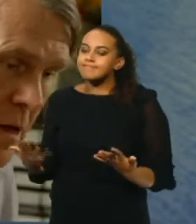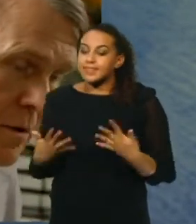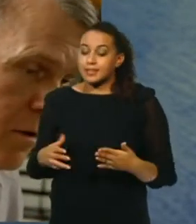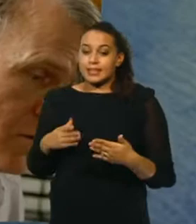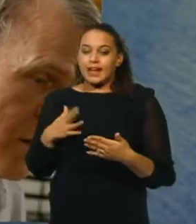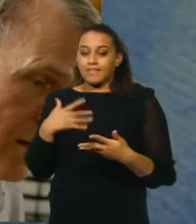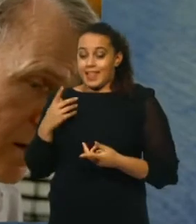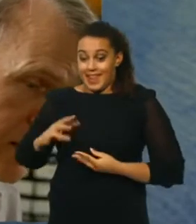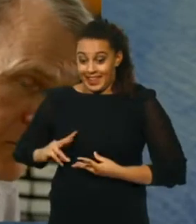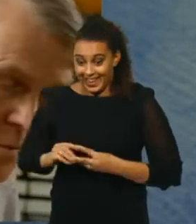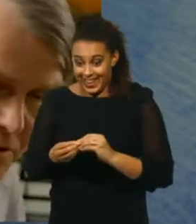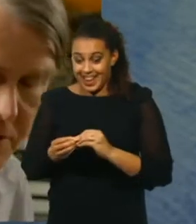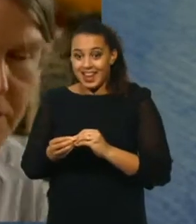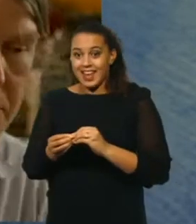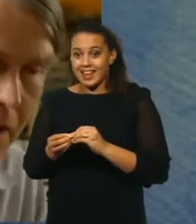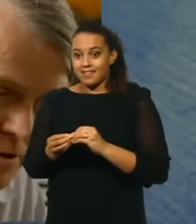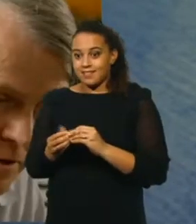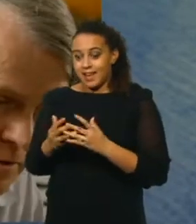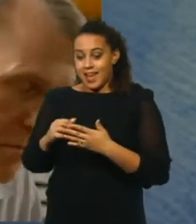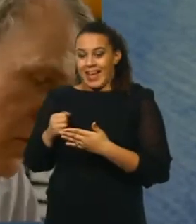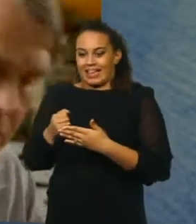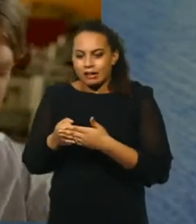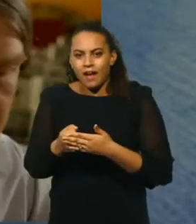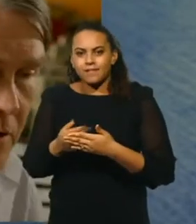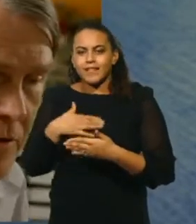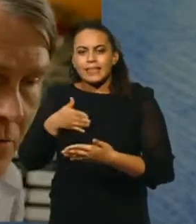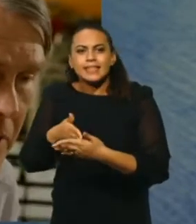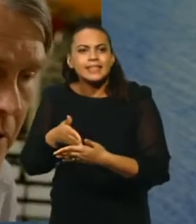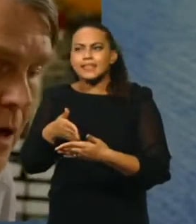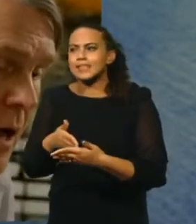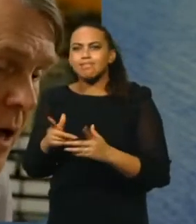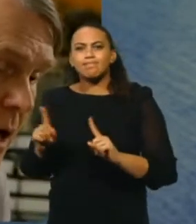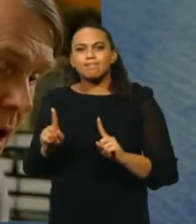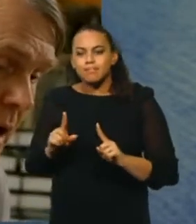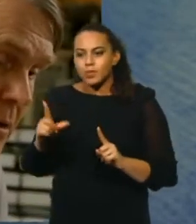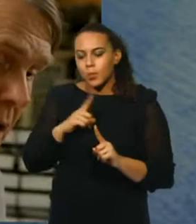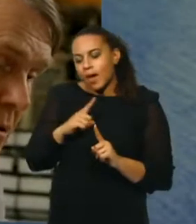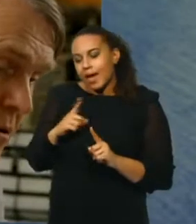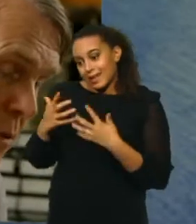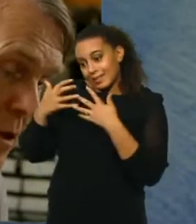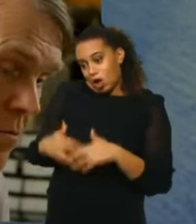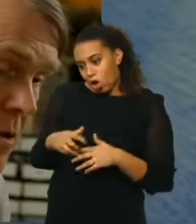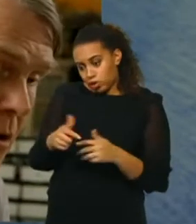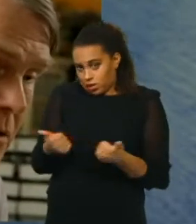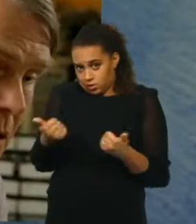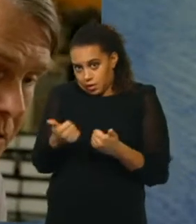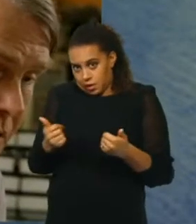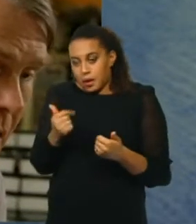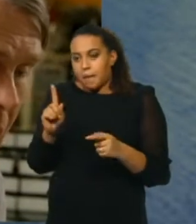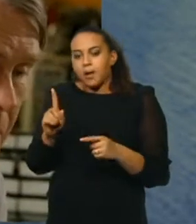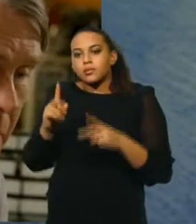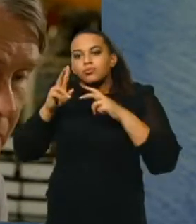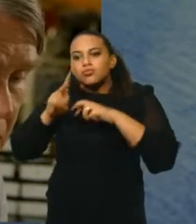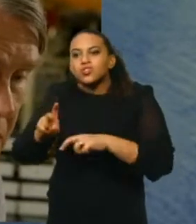really the technology in terms of the stimulator and moving over the surface and whatever. It's we don't know